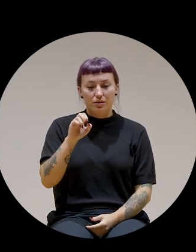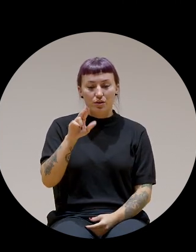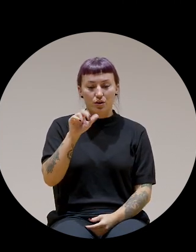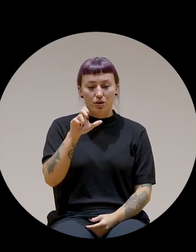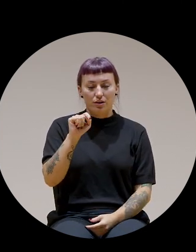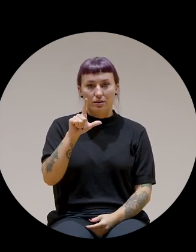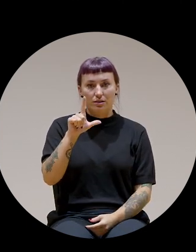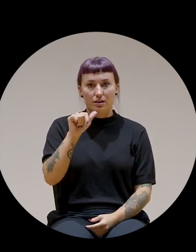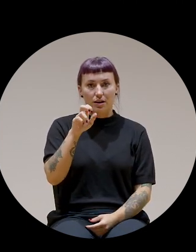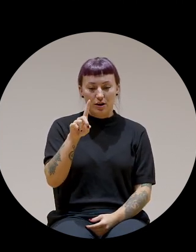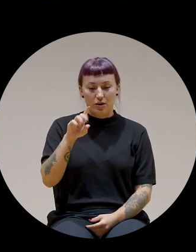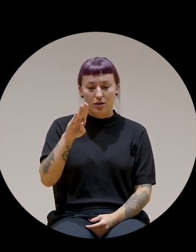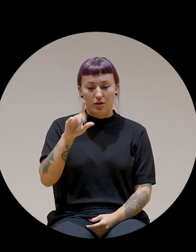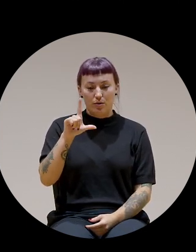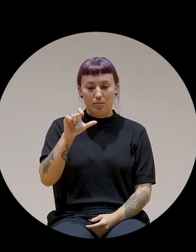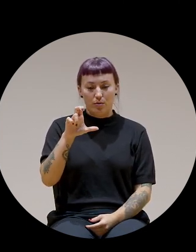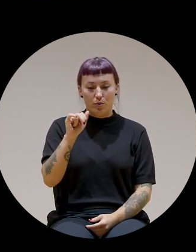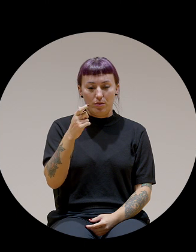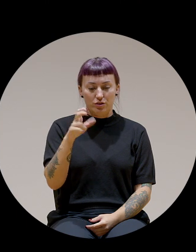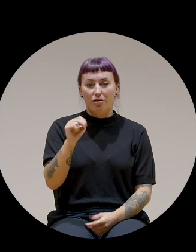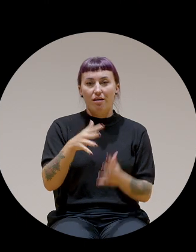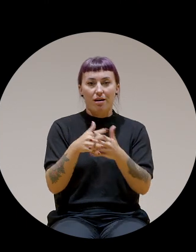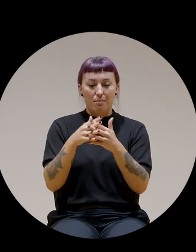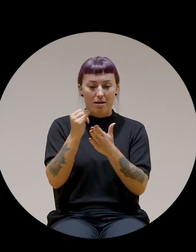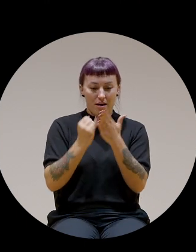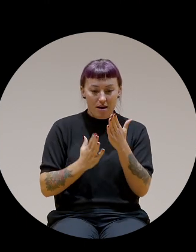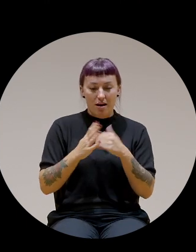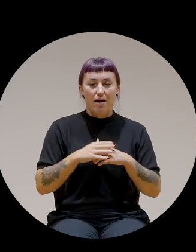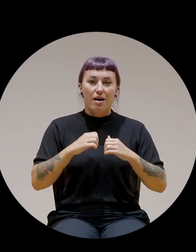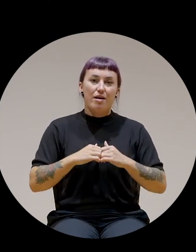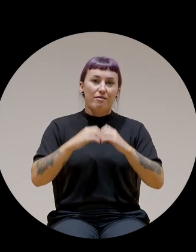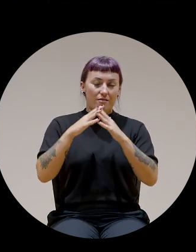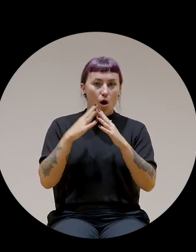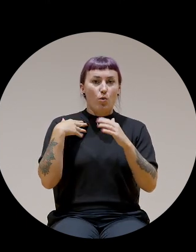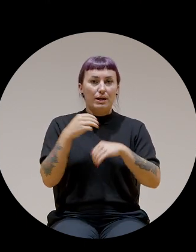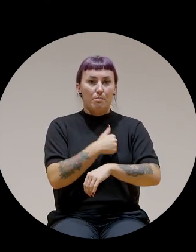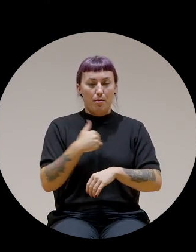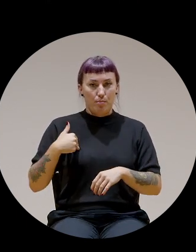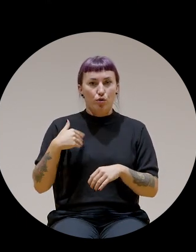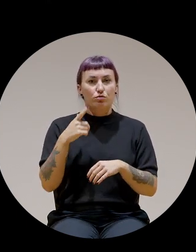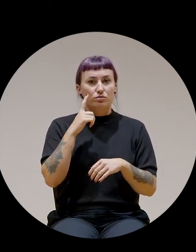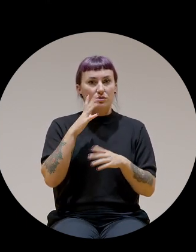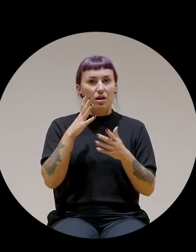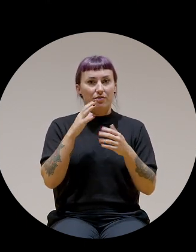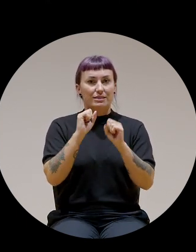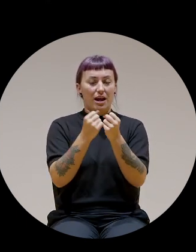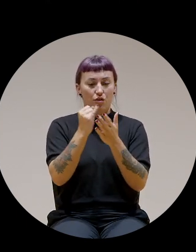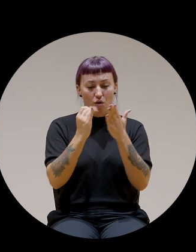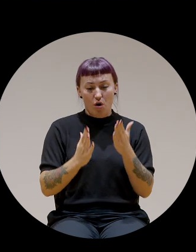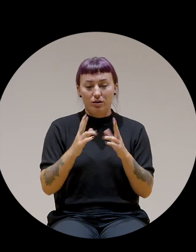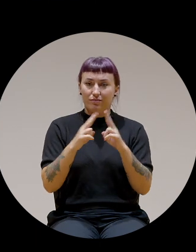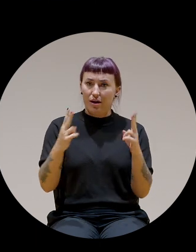Blumenschein, who was an American artist. He was one of the founding members of the Tau Society of Artists and was very well